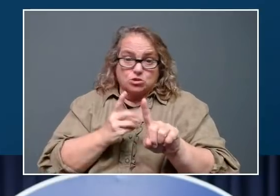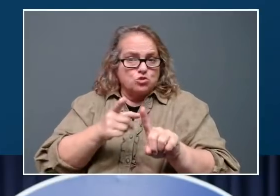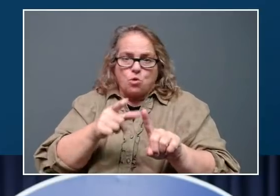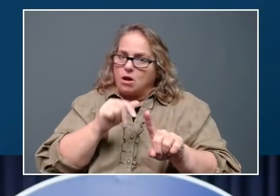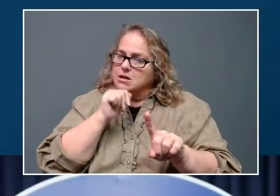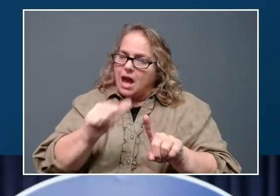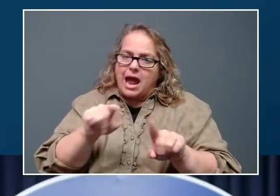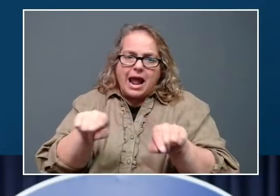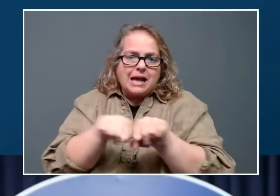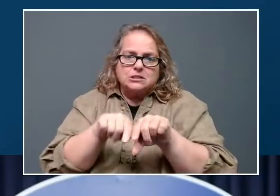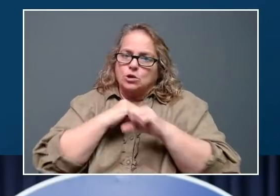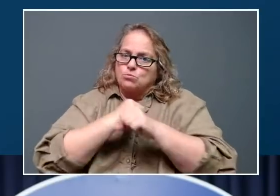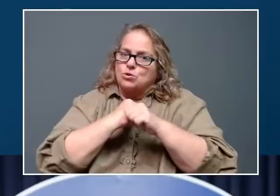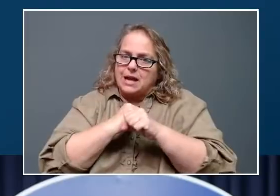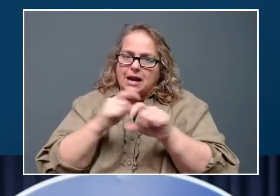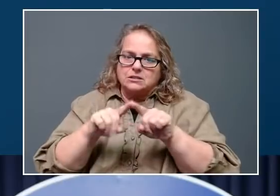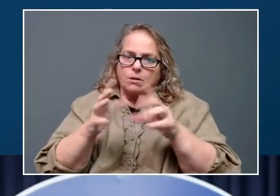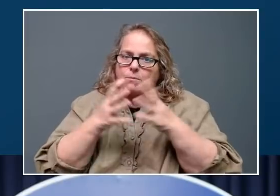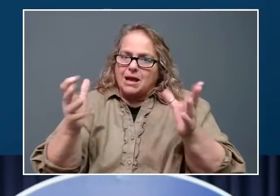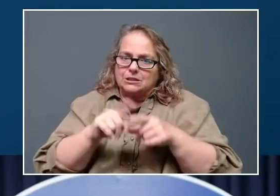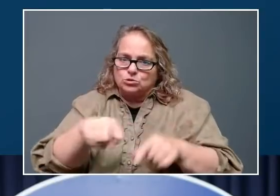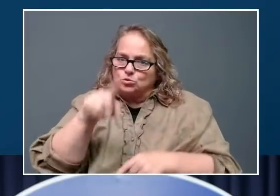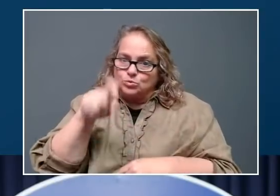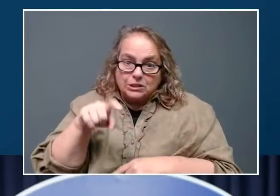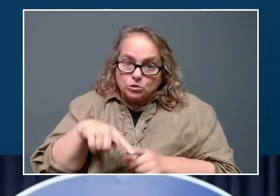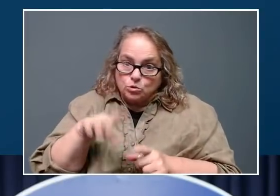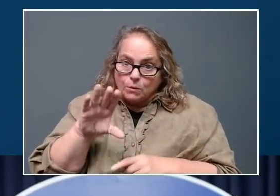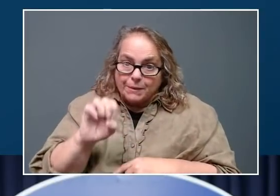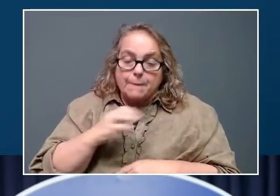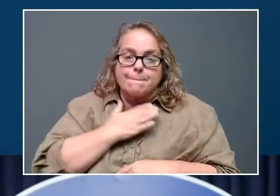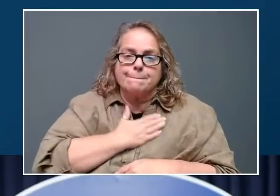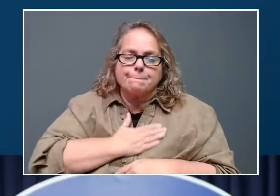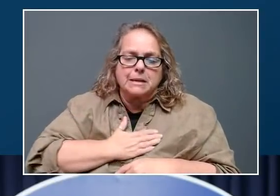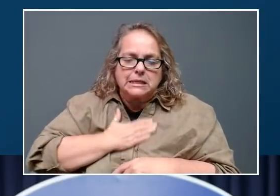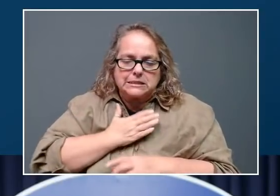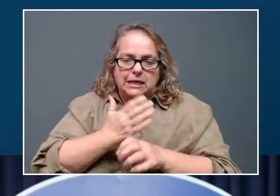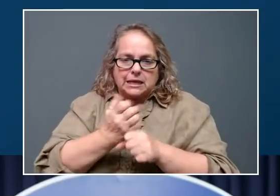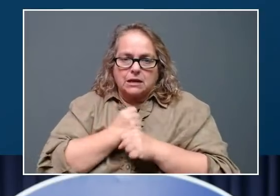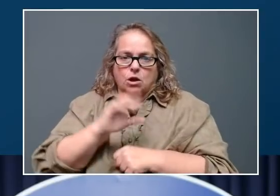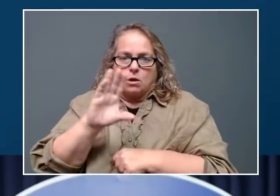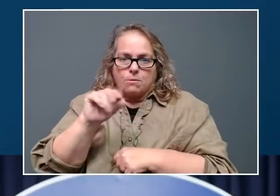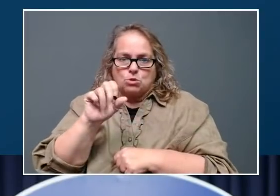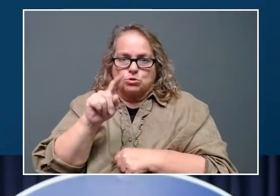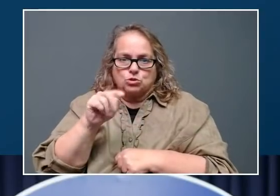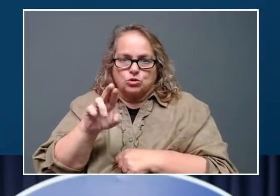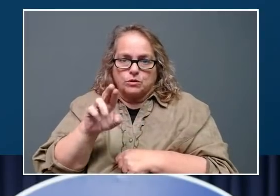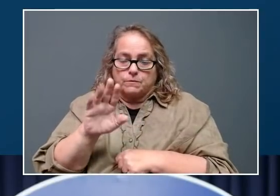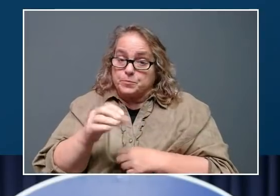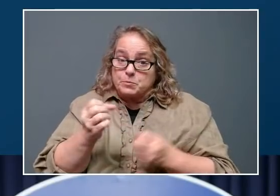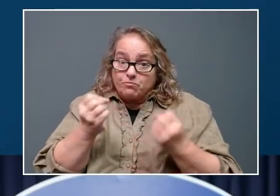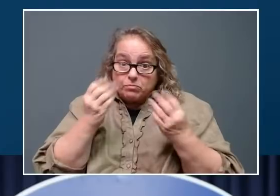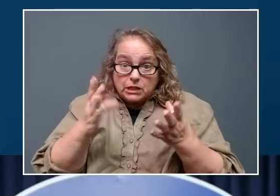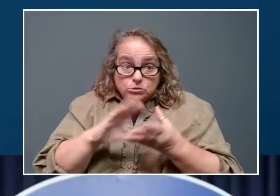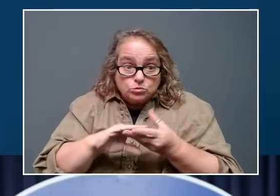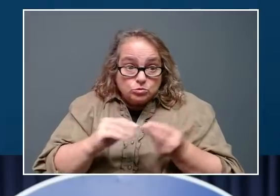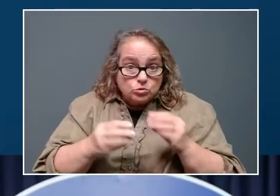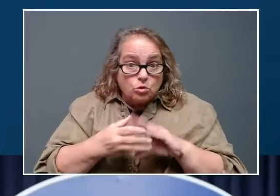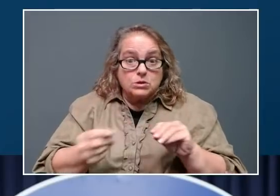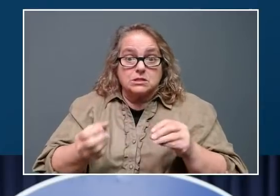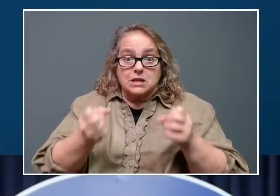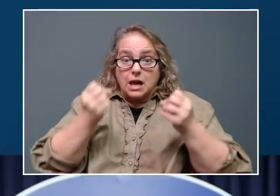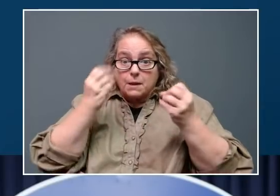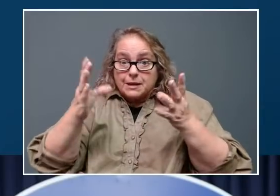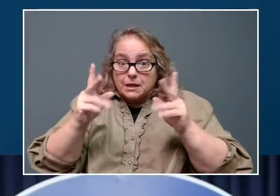need to be. Please get that booster. I can't tell you how many stories, how many people put off getting